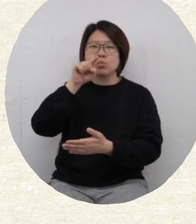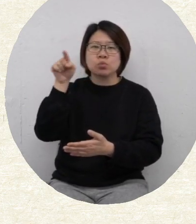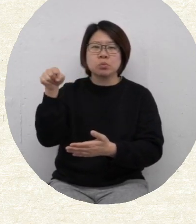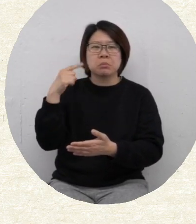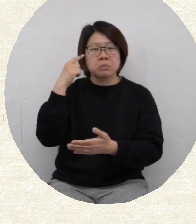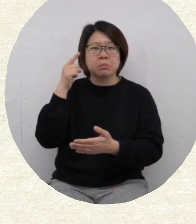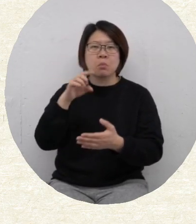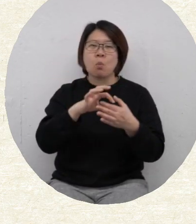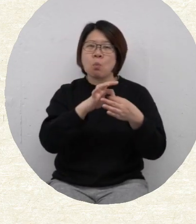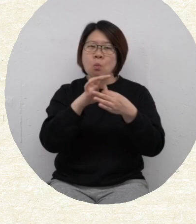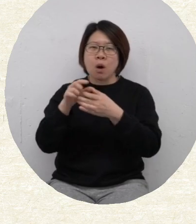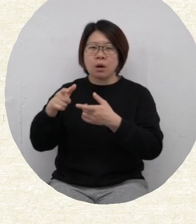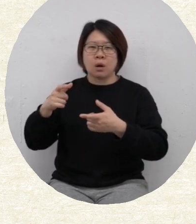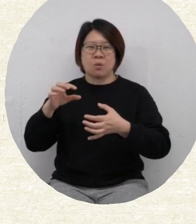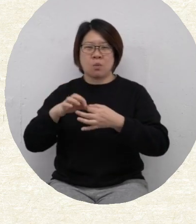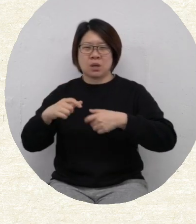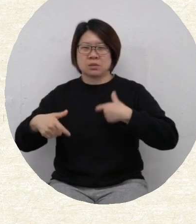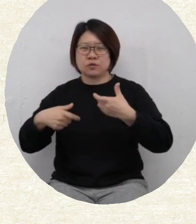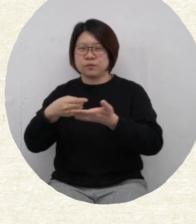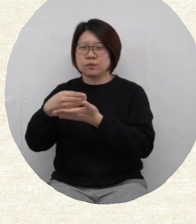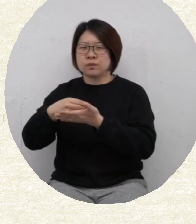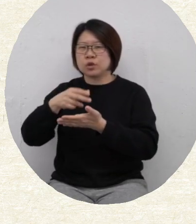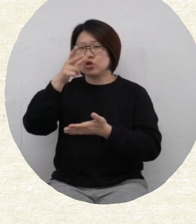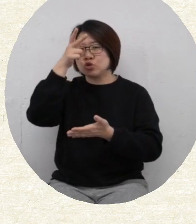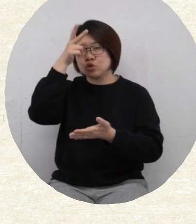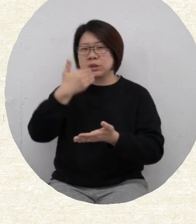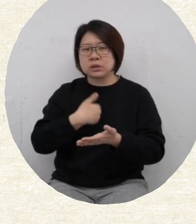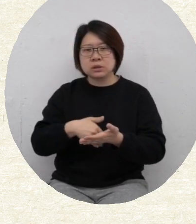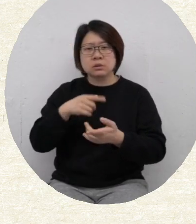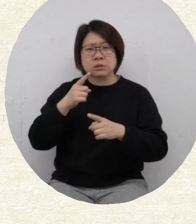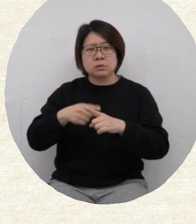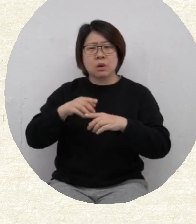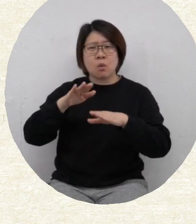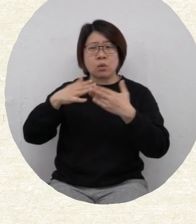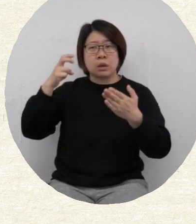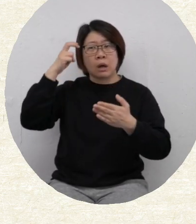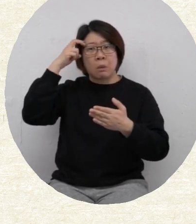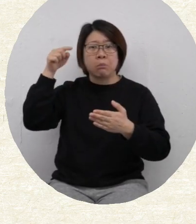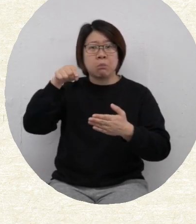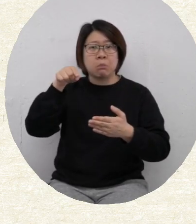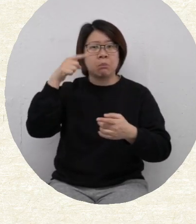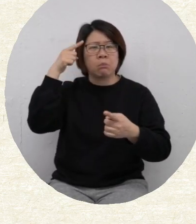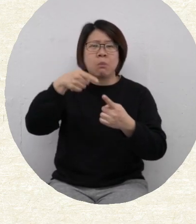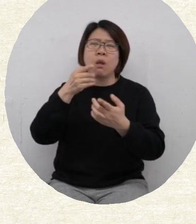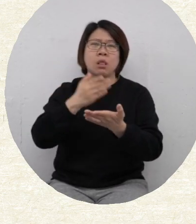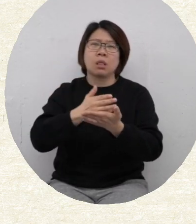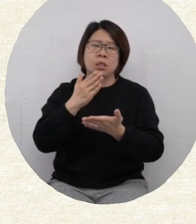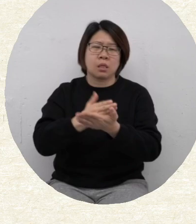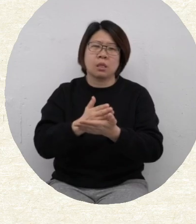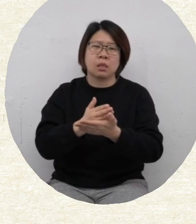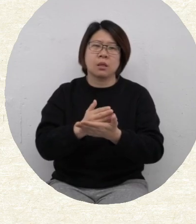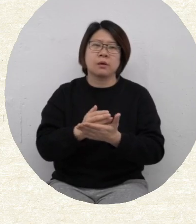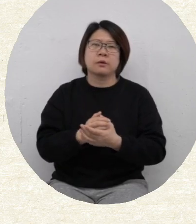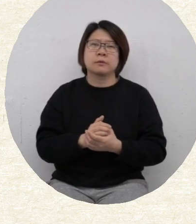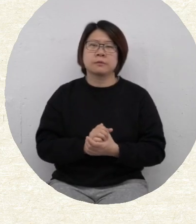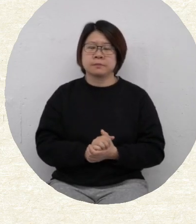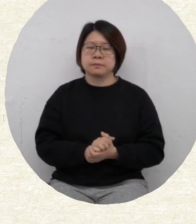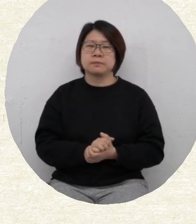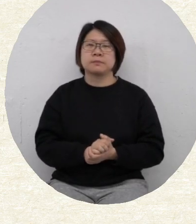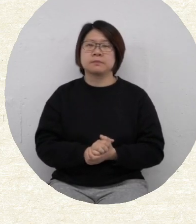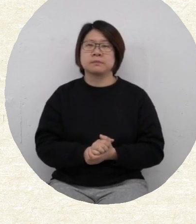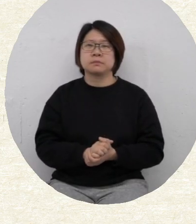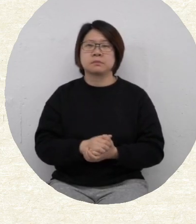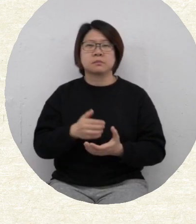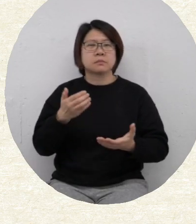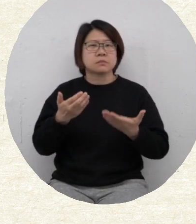my observation. But I am aware, and I do think that